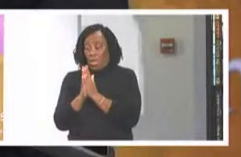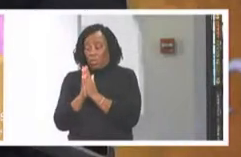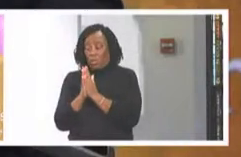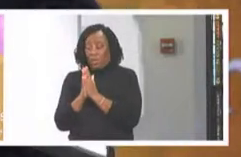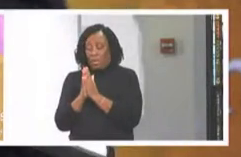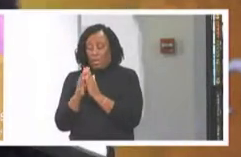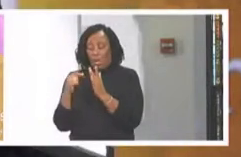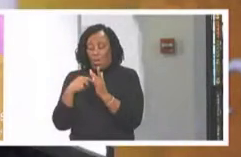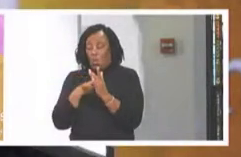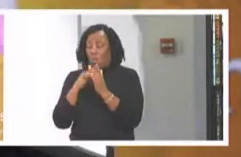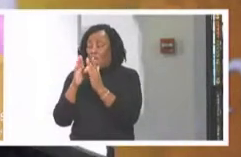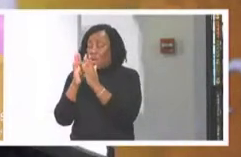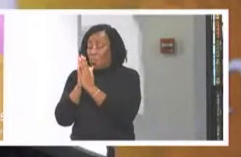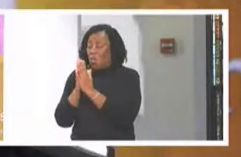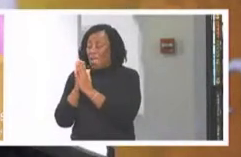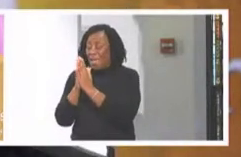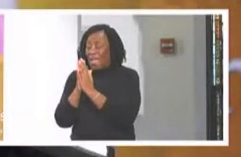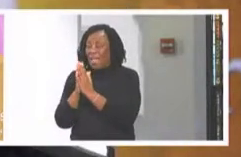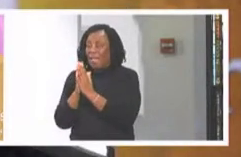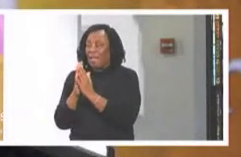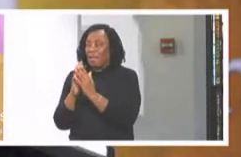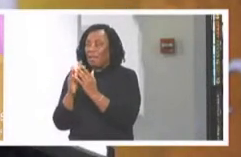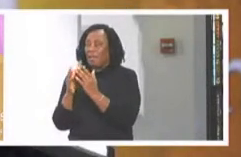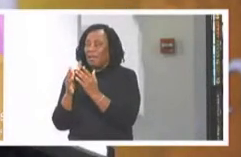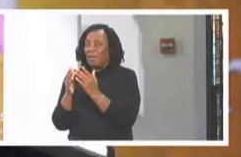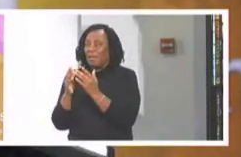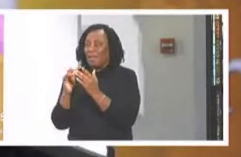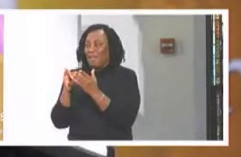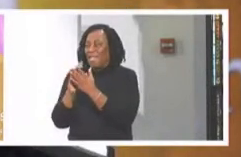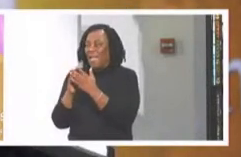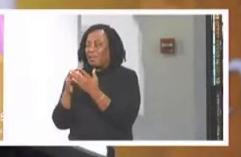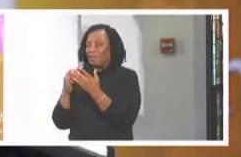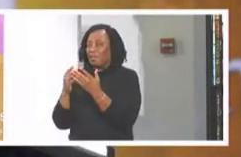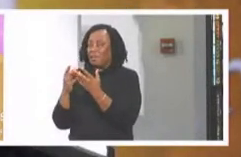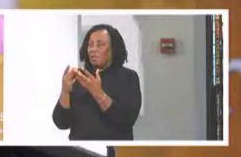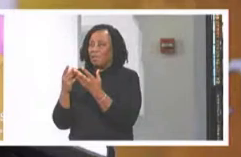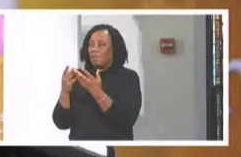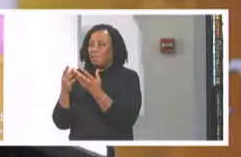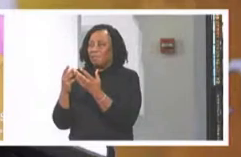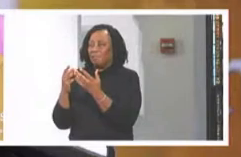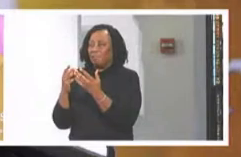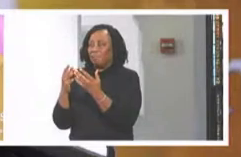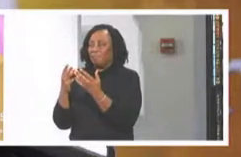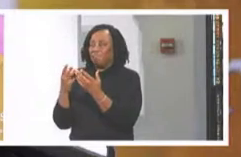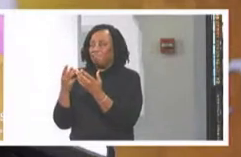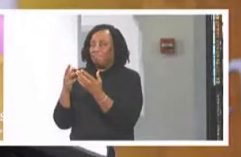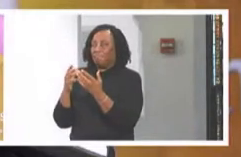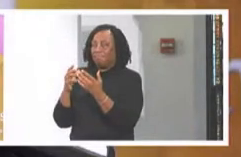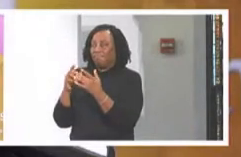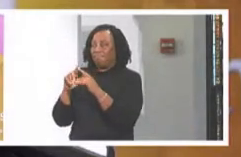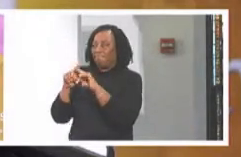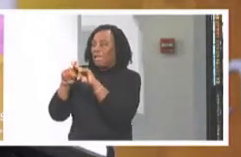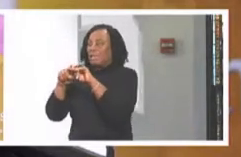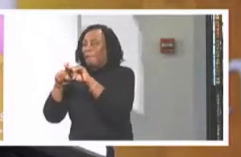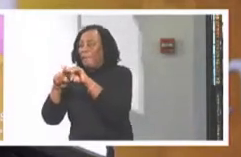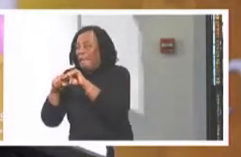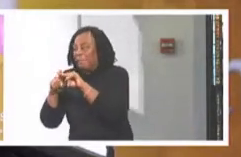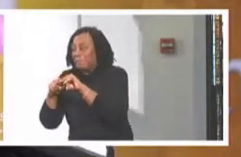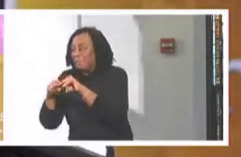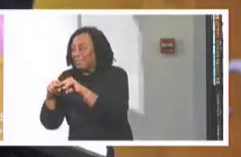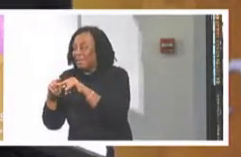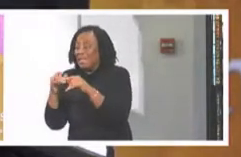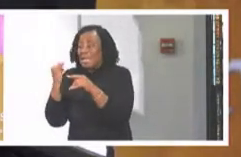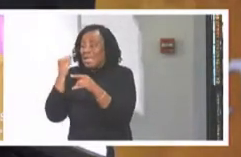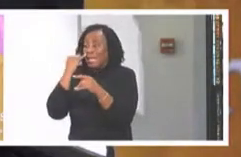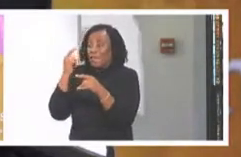want to happen that are conditional. God says, look, if you do this, I'll do this. If you praise